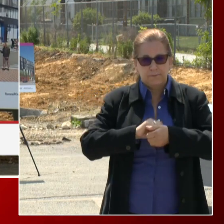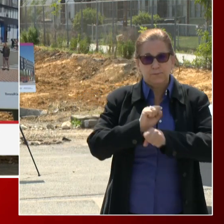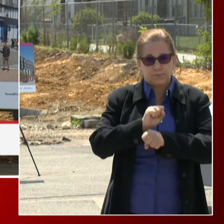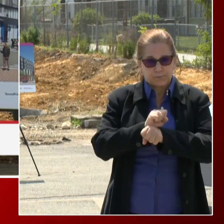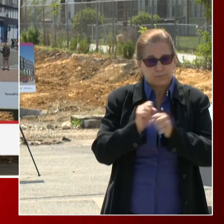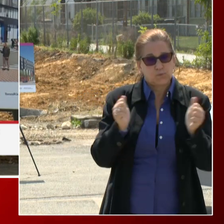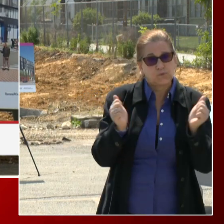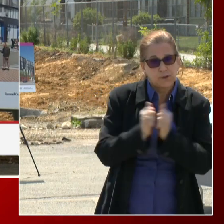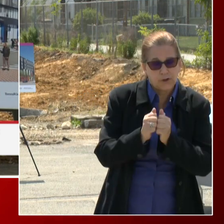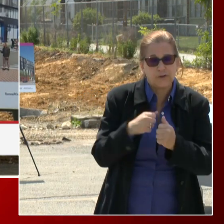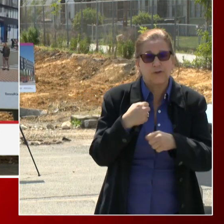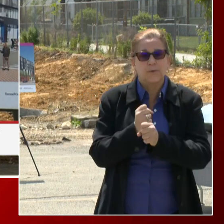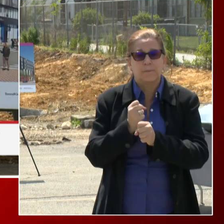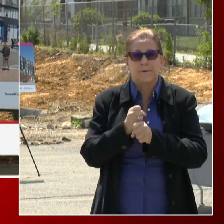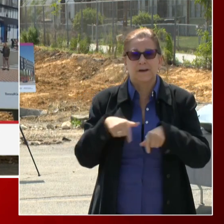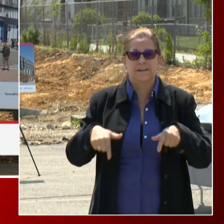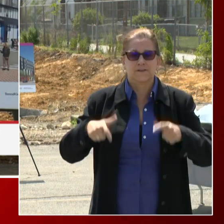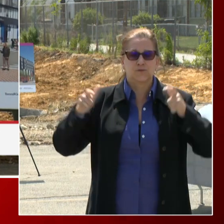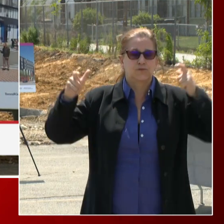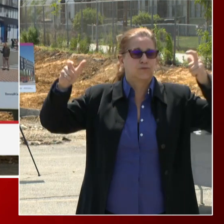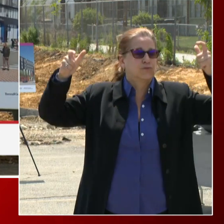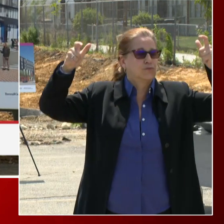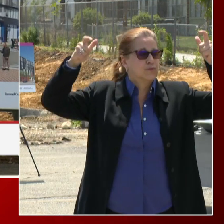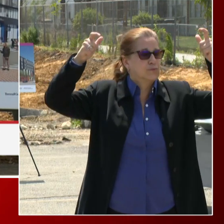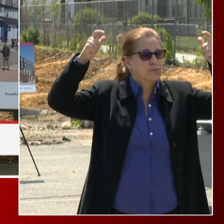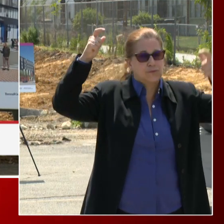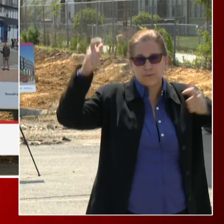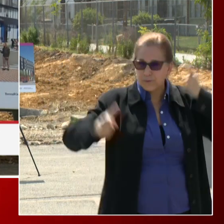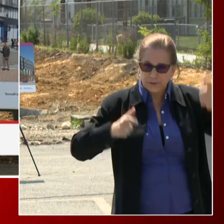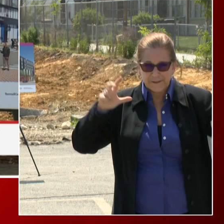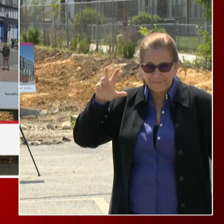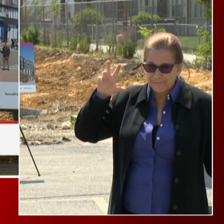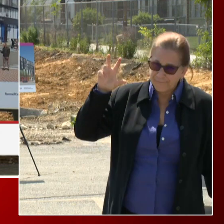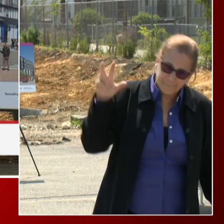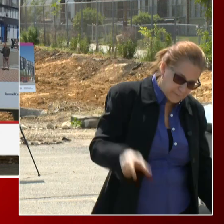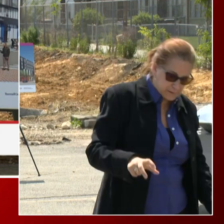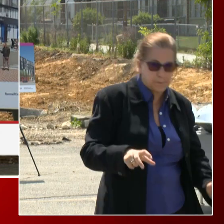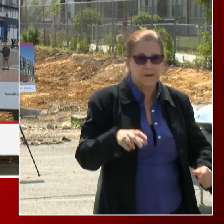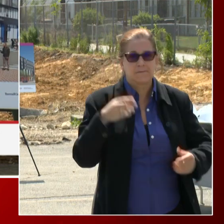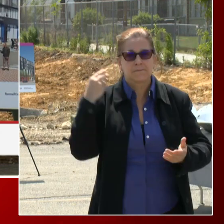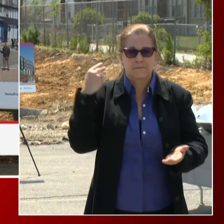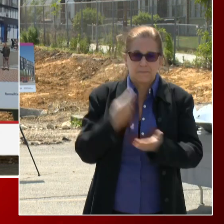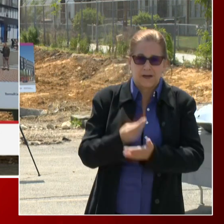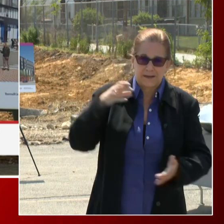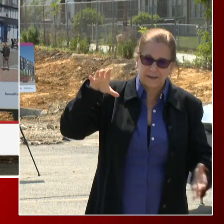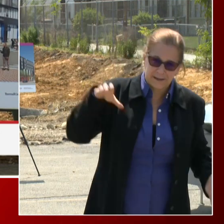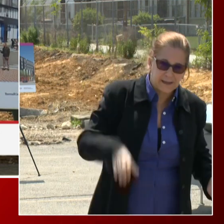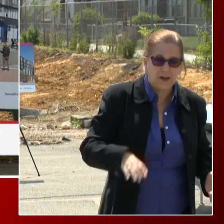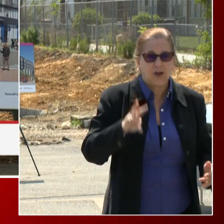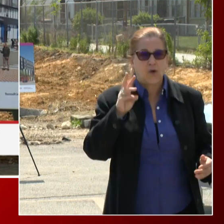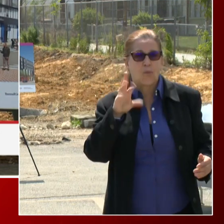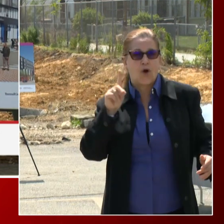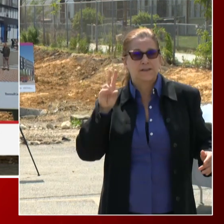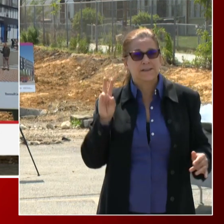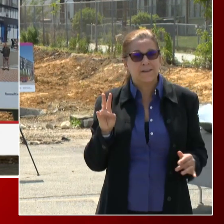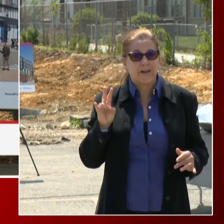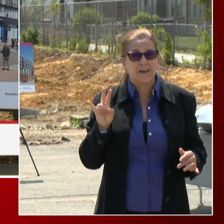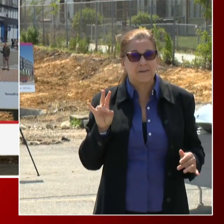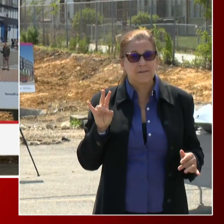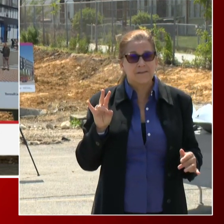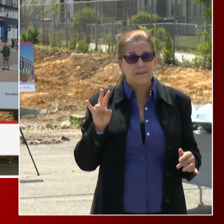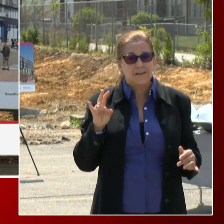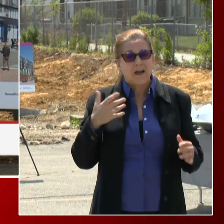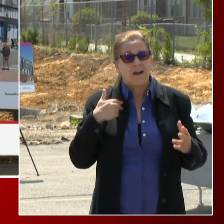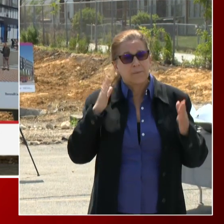major investment in Ward 7. We have been focused, and just a little